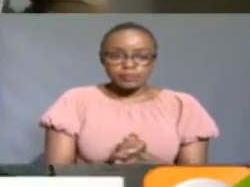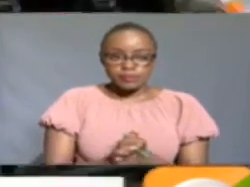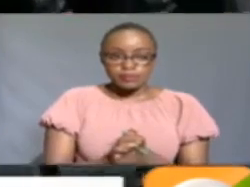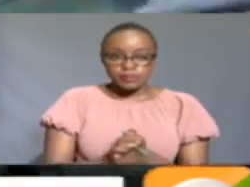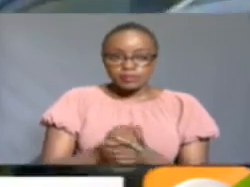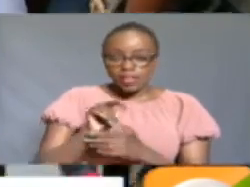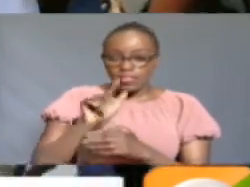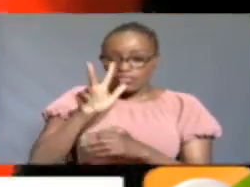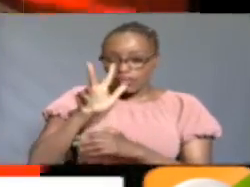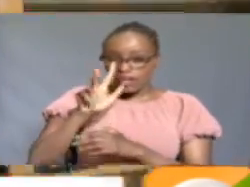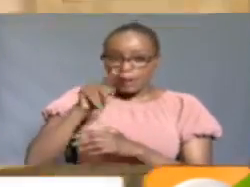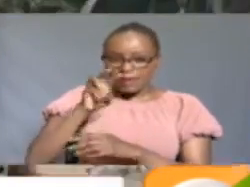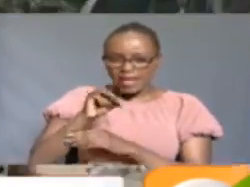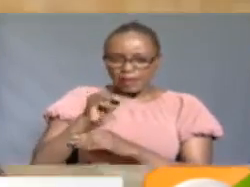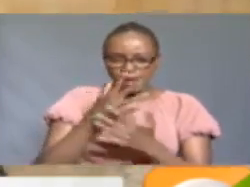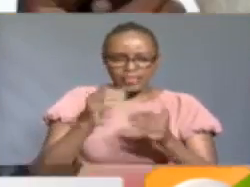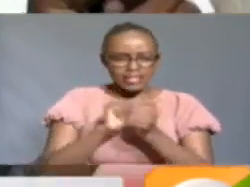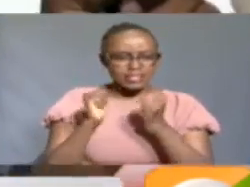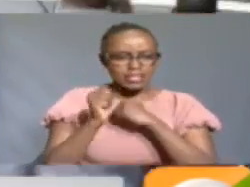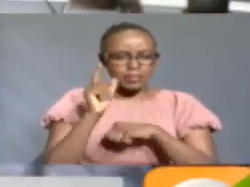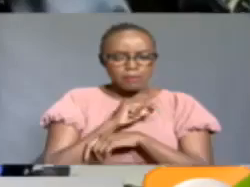3 p.m. and things changed.